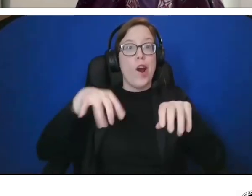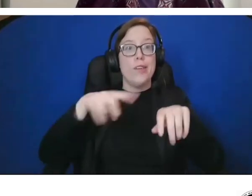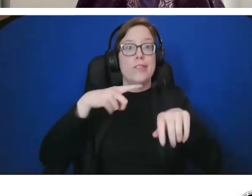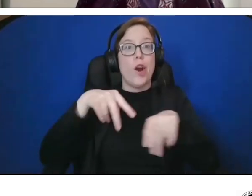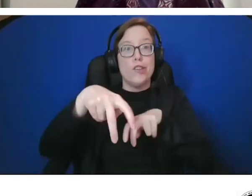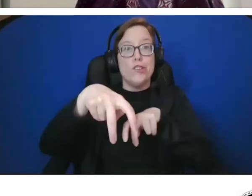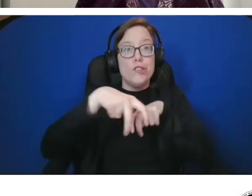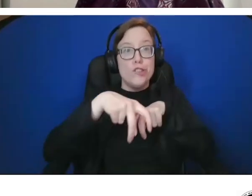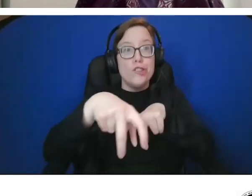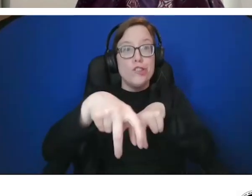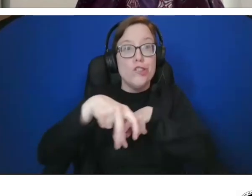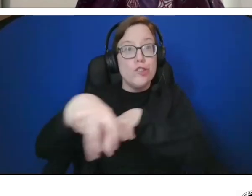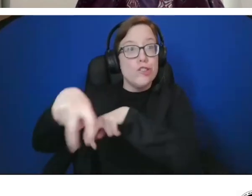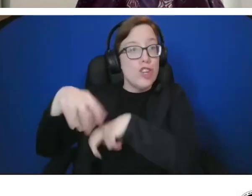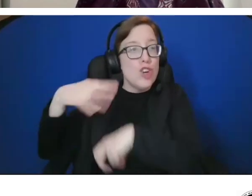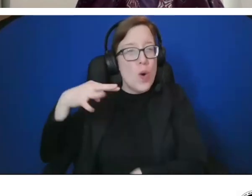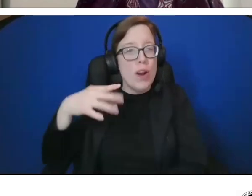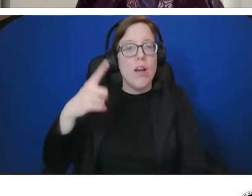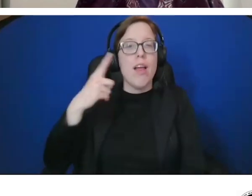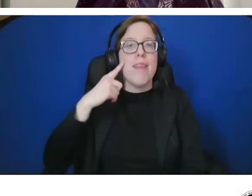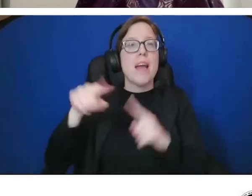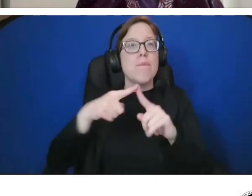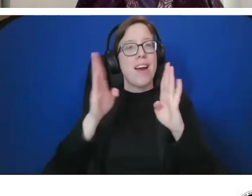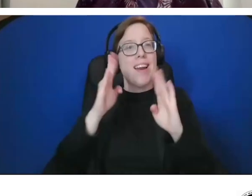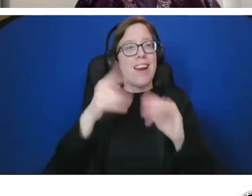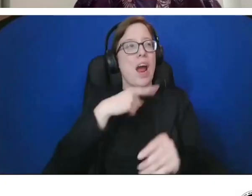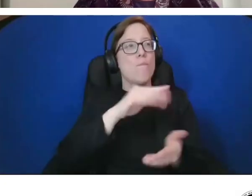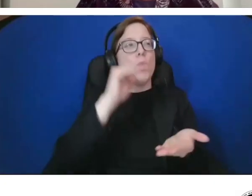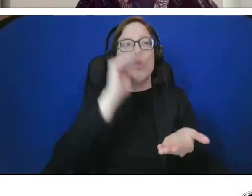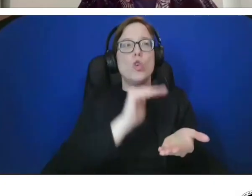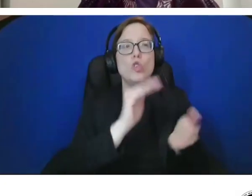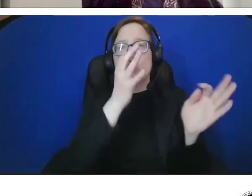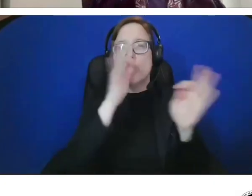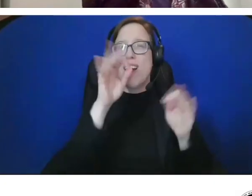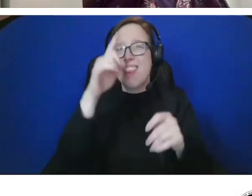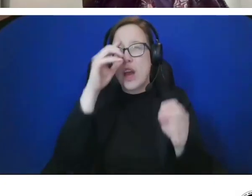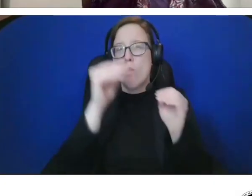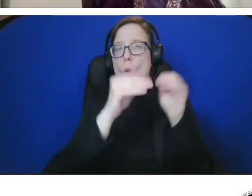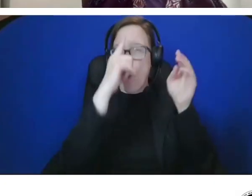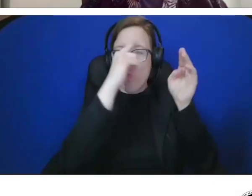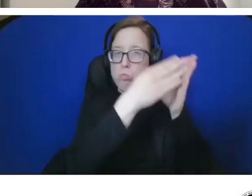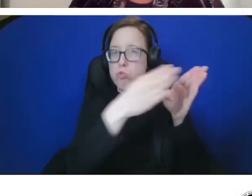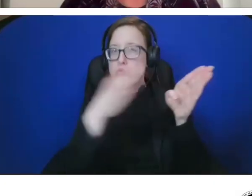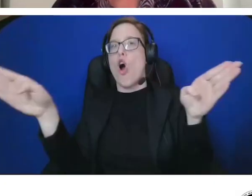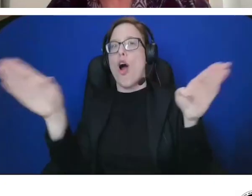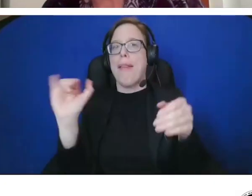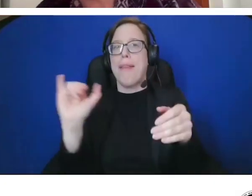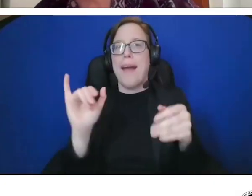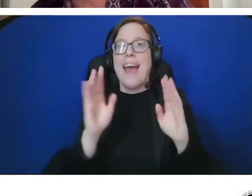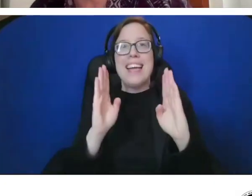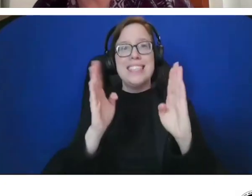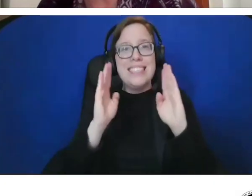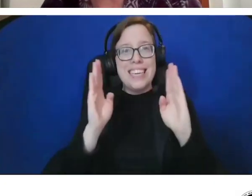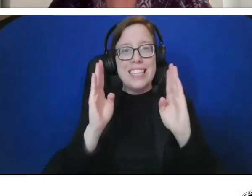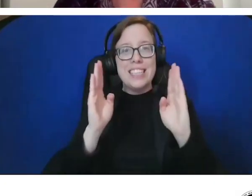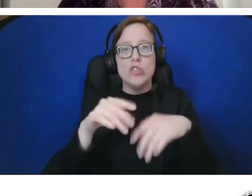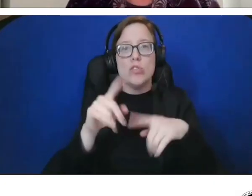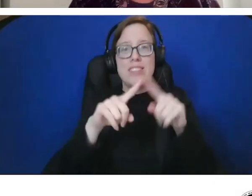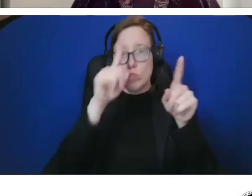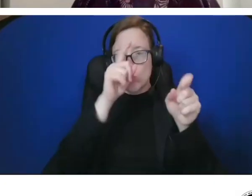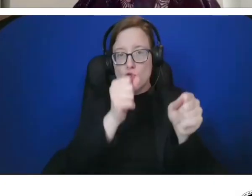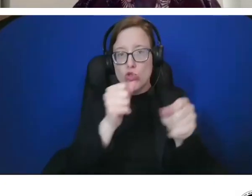moving. I could add to this, think about attention. I put reduce distractions, but think more broadly actually about